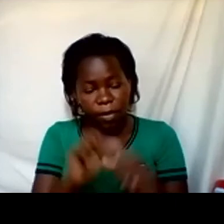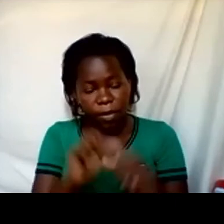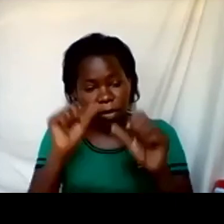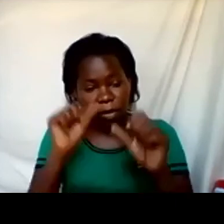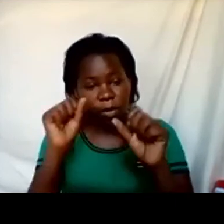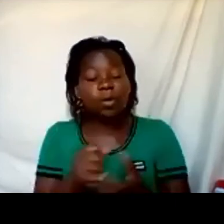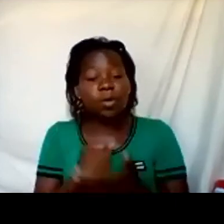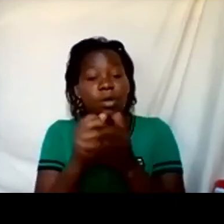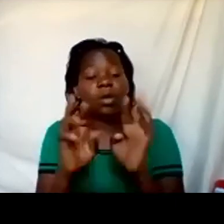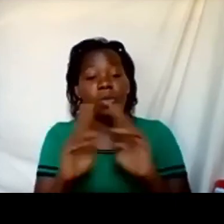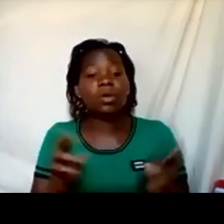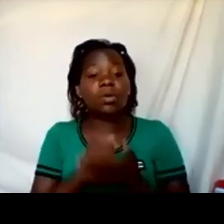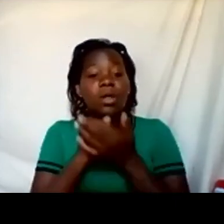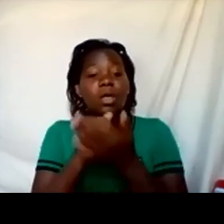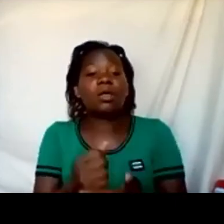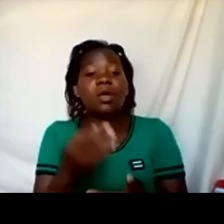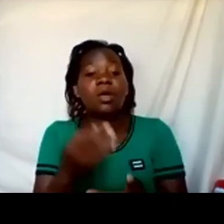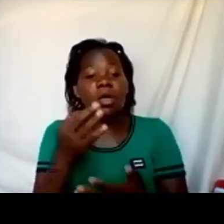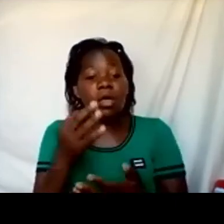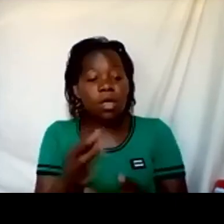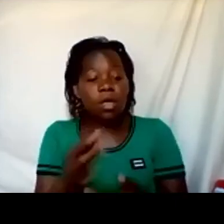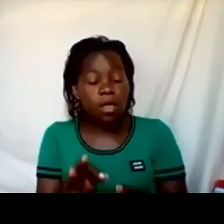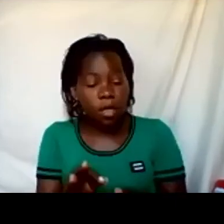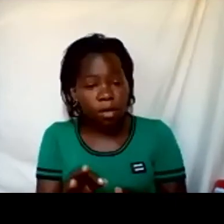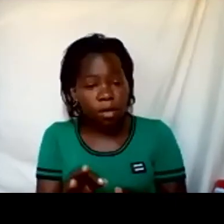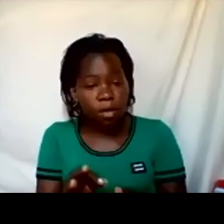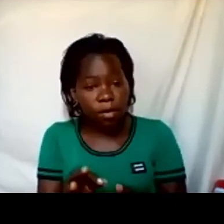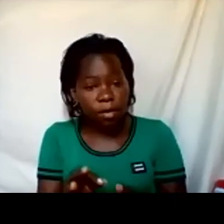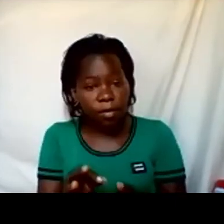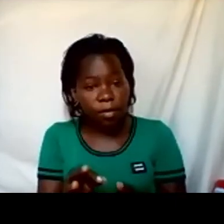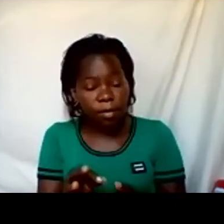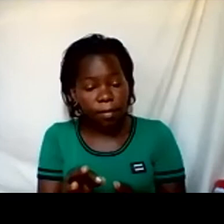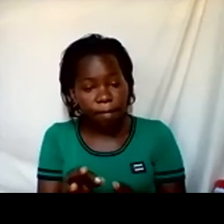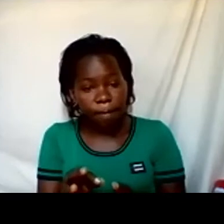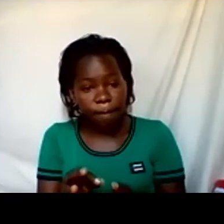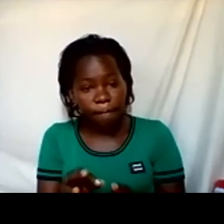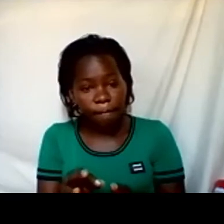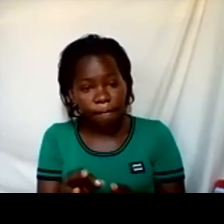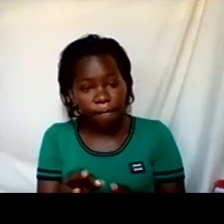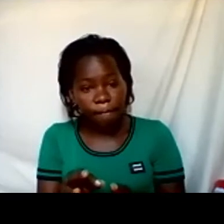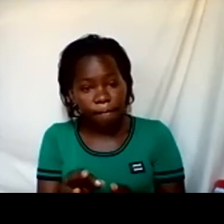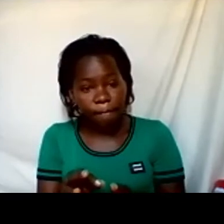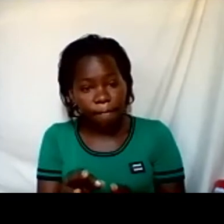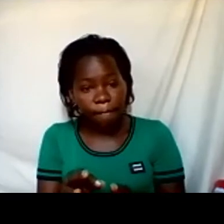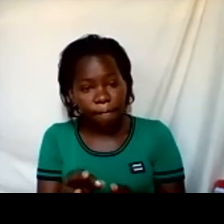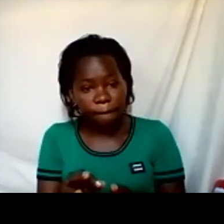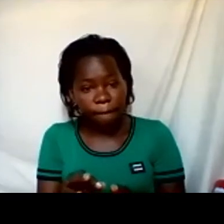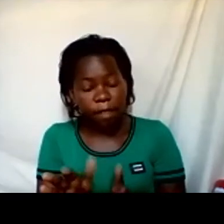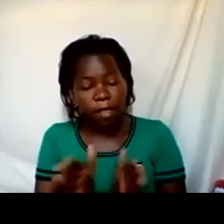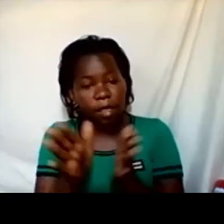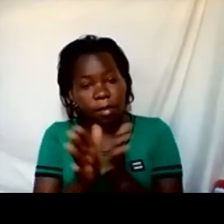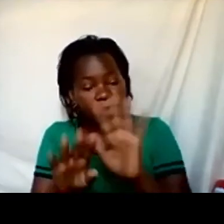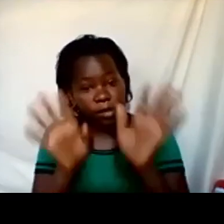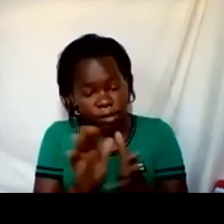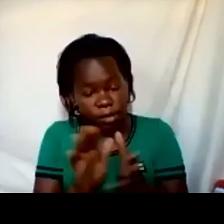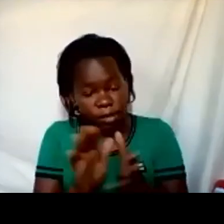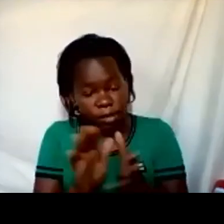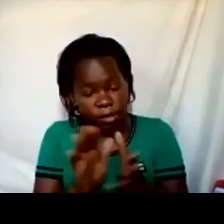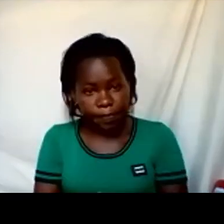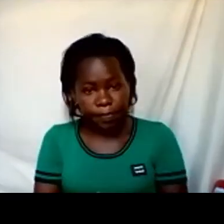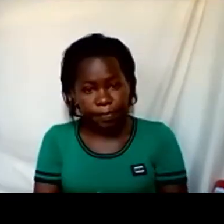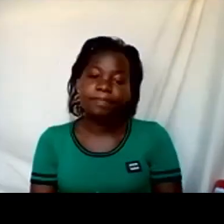this is a fantastic opportunity for anyone that is facing such institutional challenges. You're never going to get a better chance